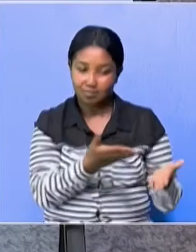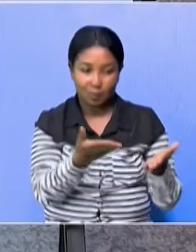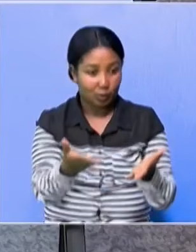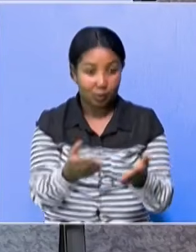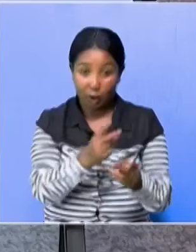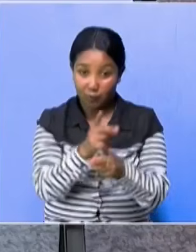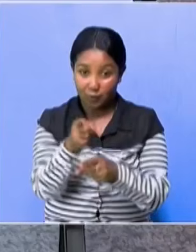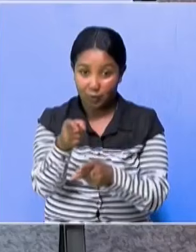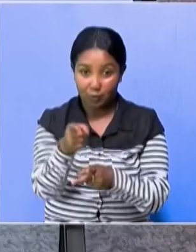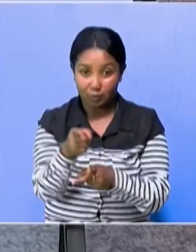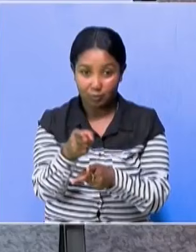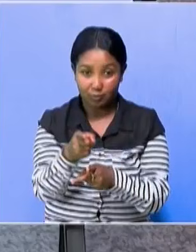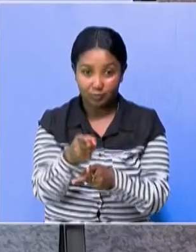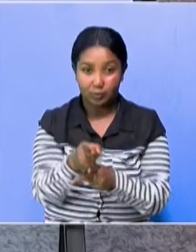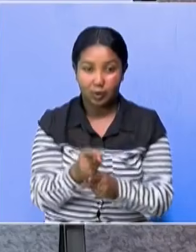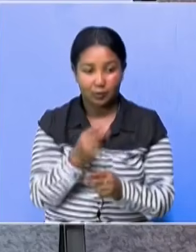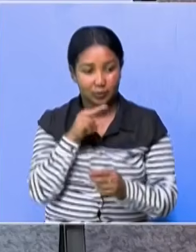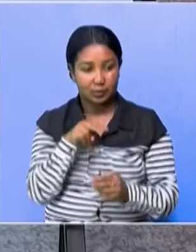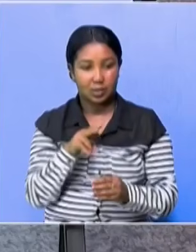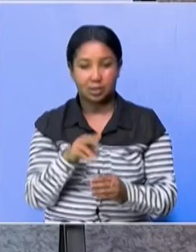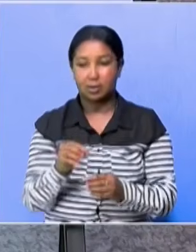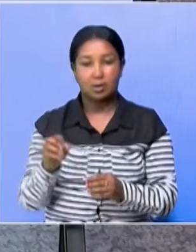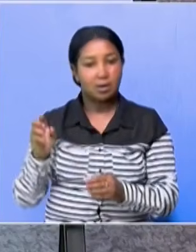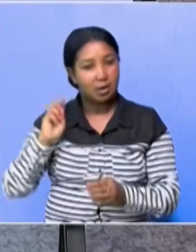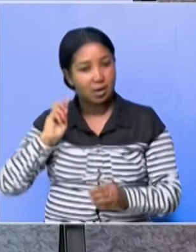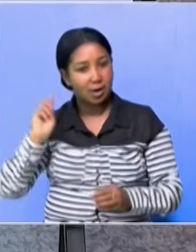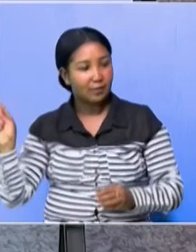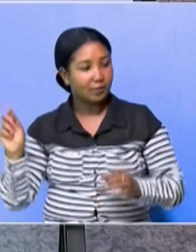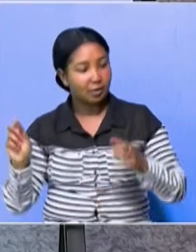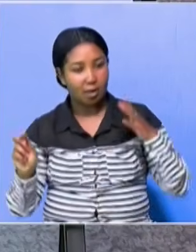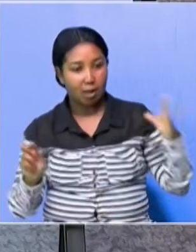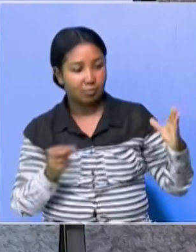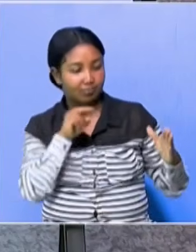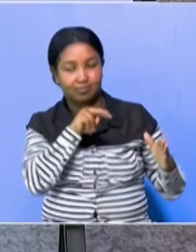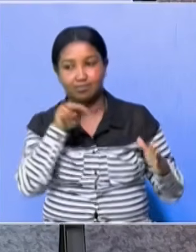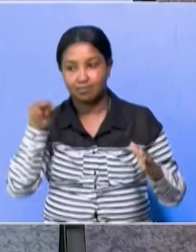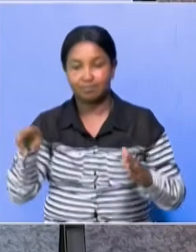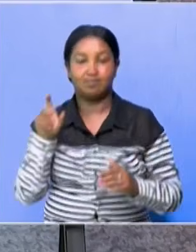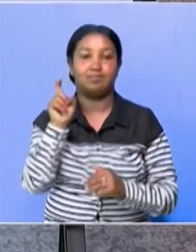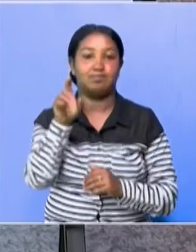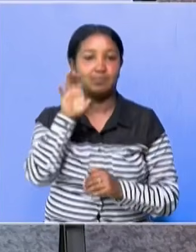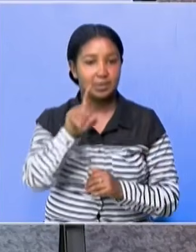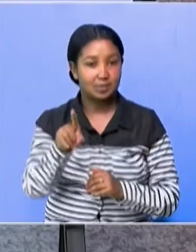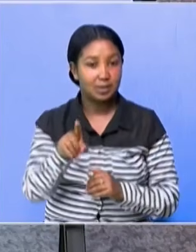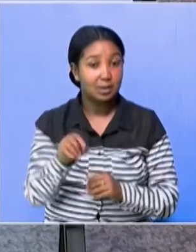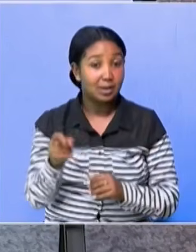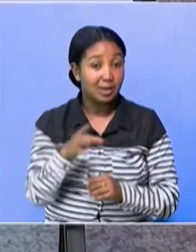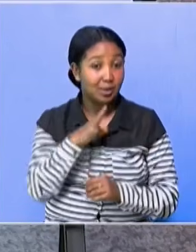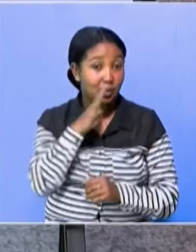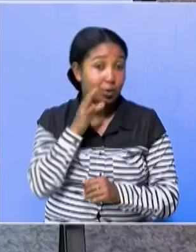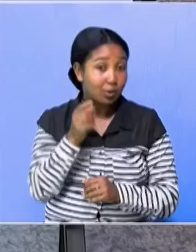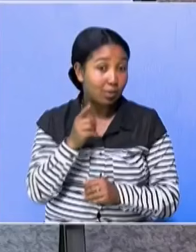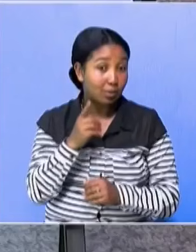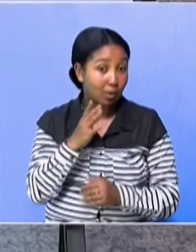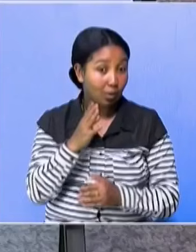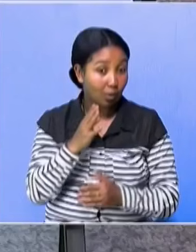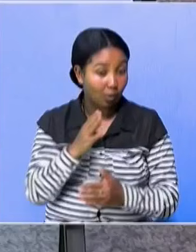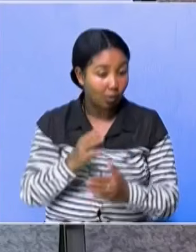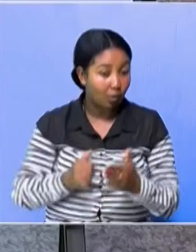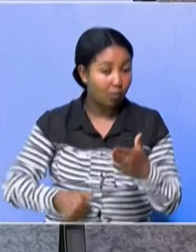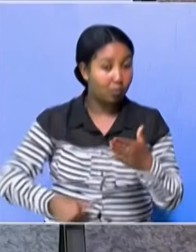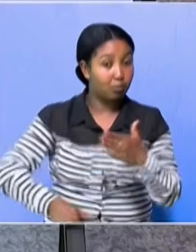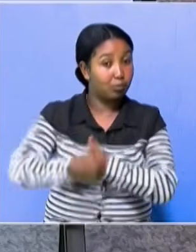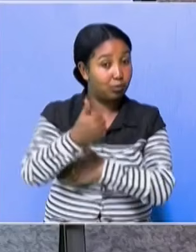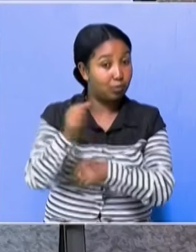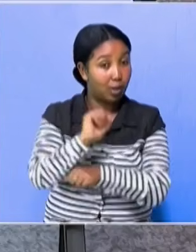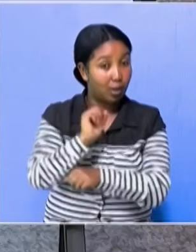careful, right? You have to see your left side and right side. Okay? Otherwise, you may expose